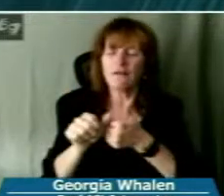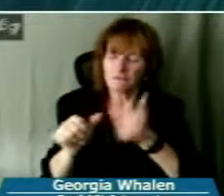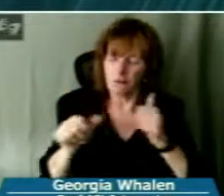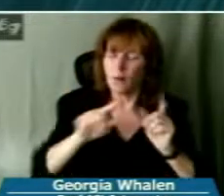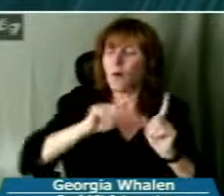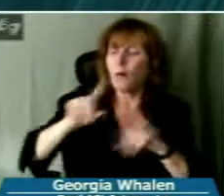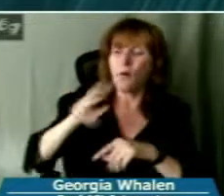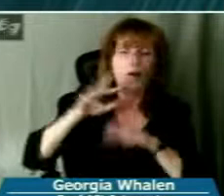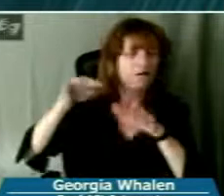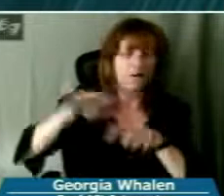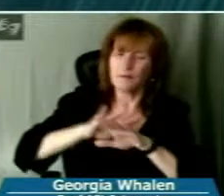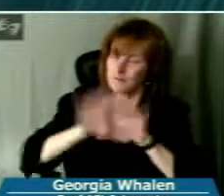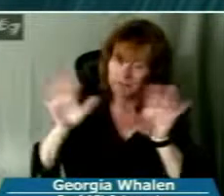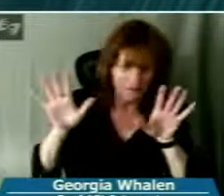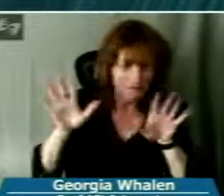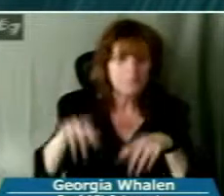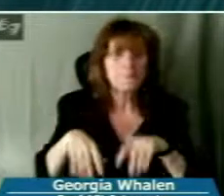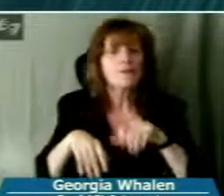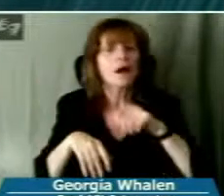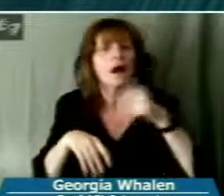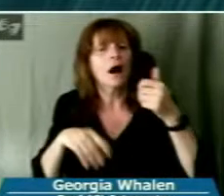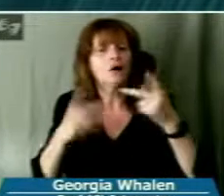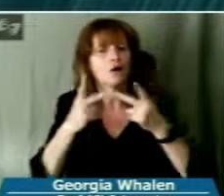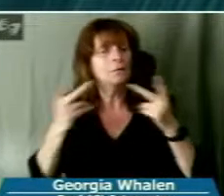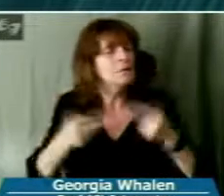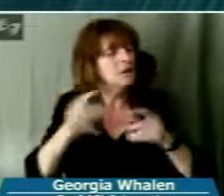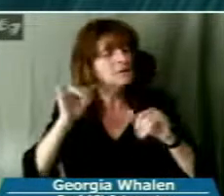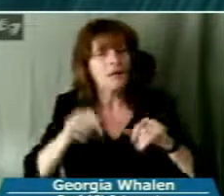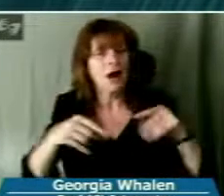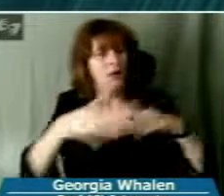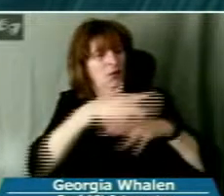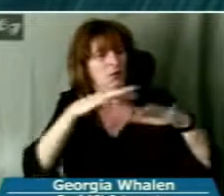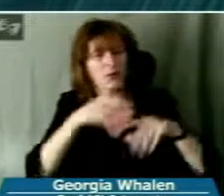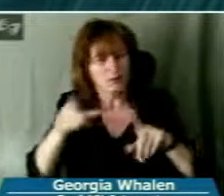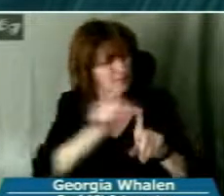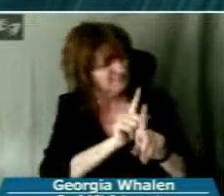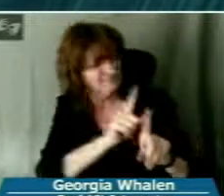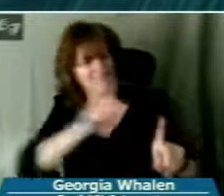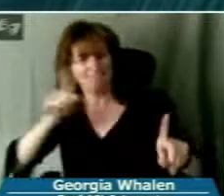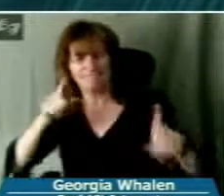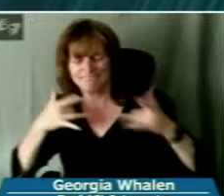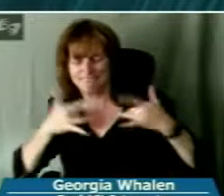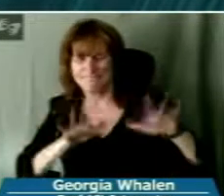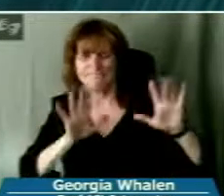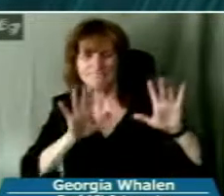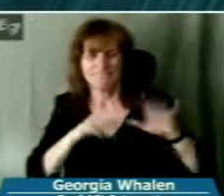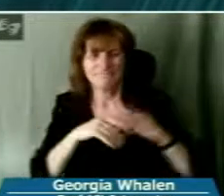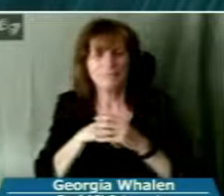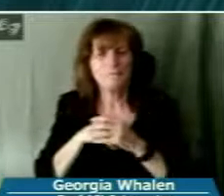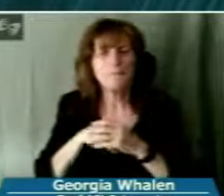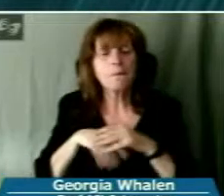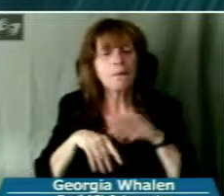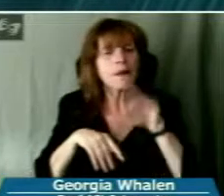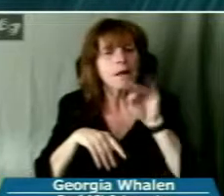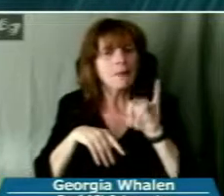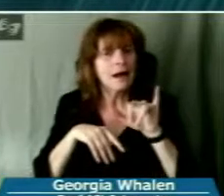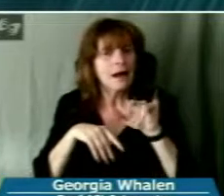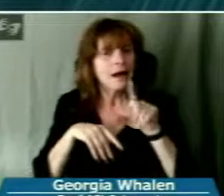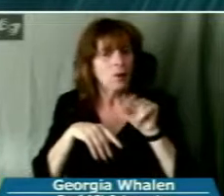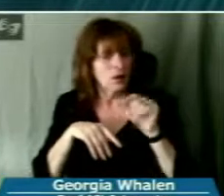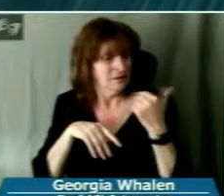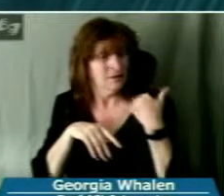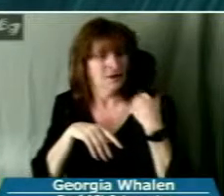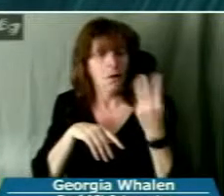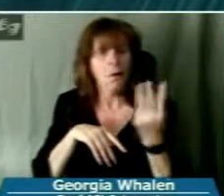can continue to spread the virus. On May the 20th, 2020, a city council approved a modification to the city's monthly